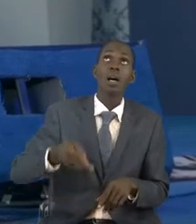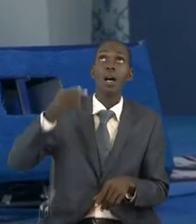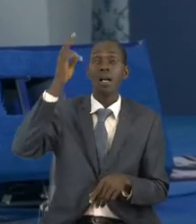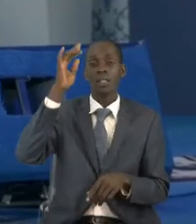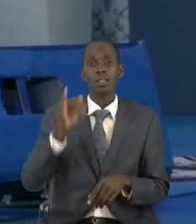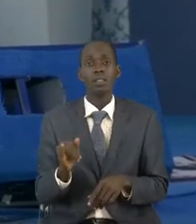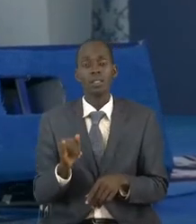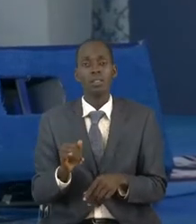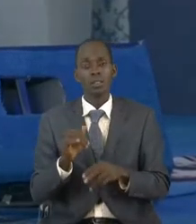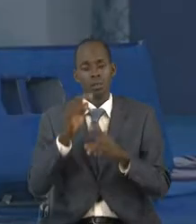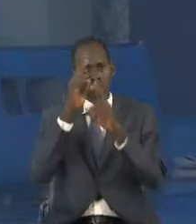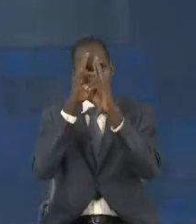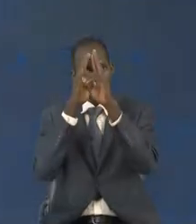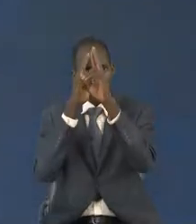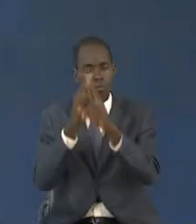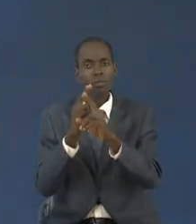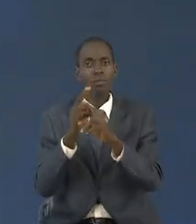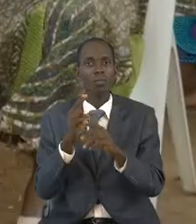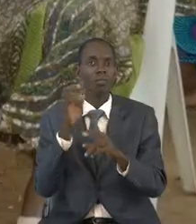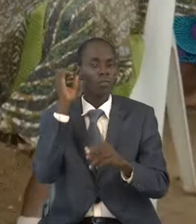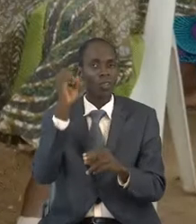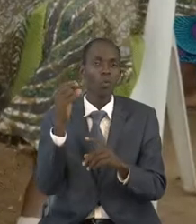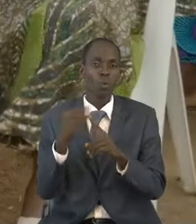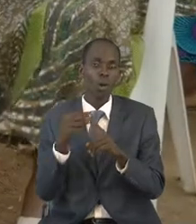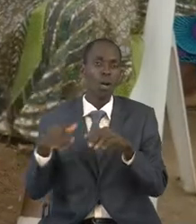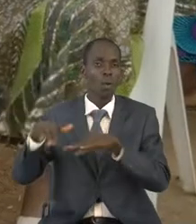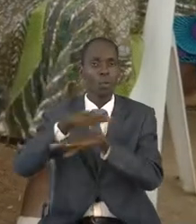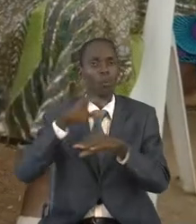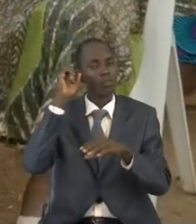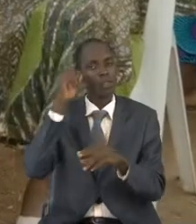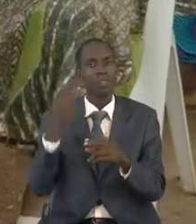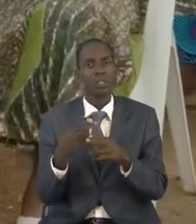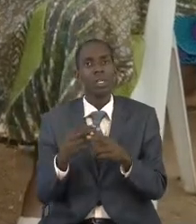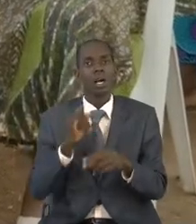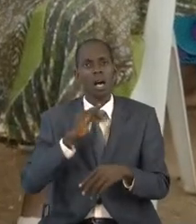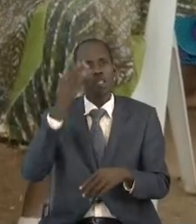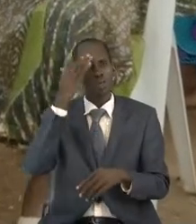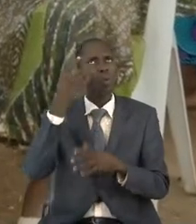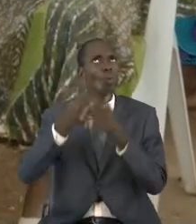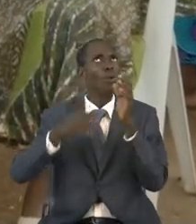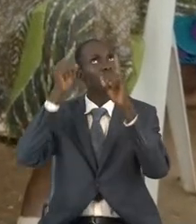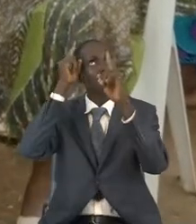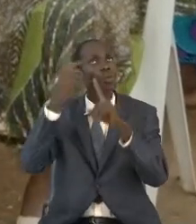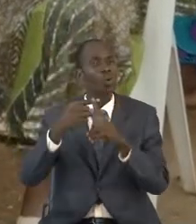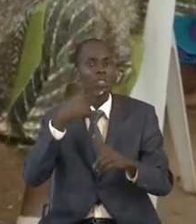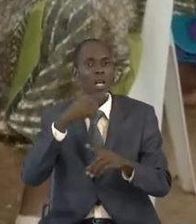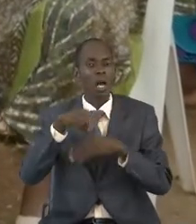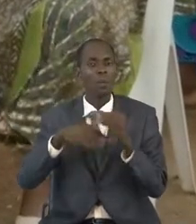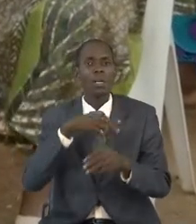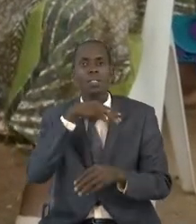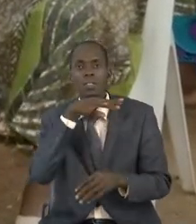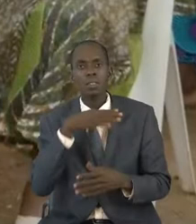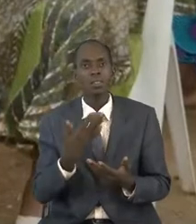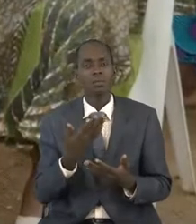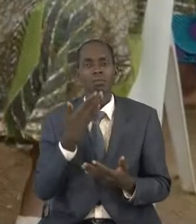above his name. I know what his word says about defilement, about corruption. Others